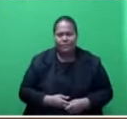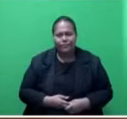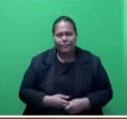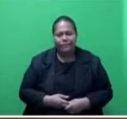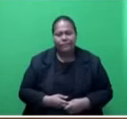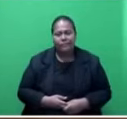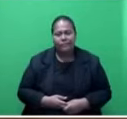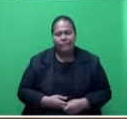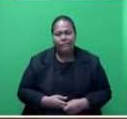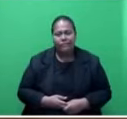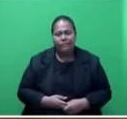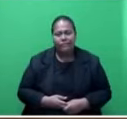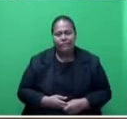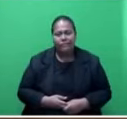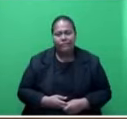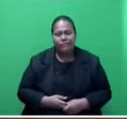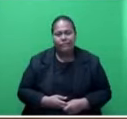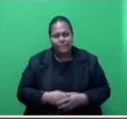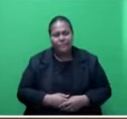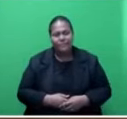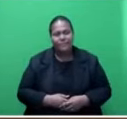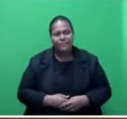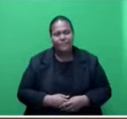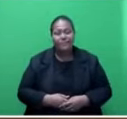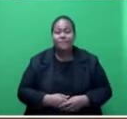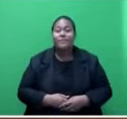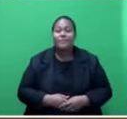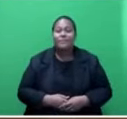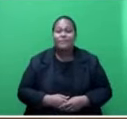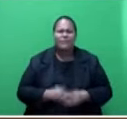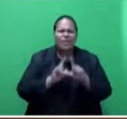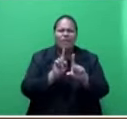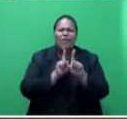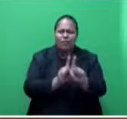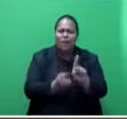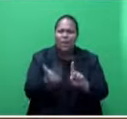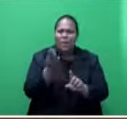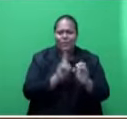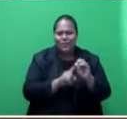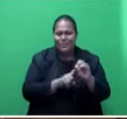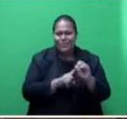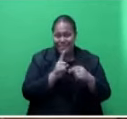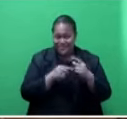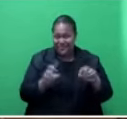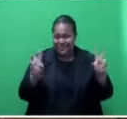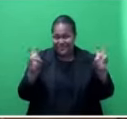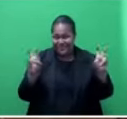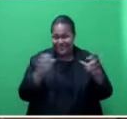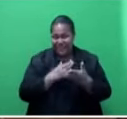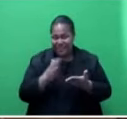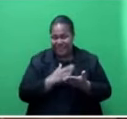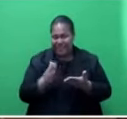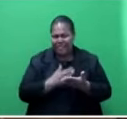Honourable Speaker. He's expecting. A supplementary question to the Honourable Minister. You've mentioned about the existence